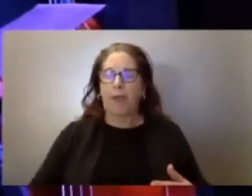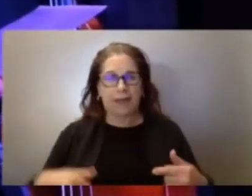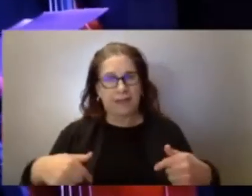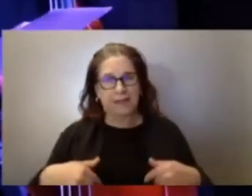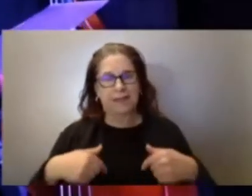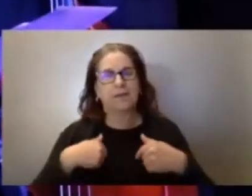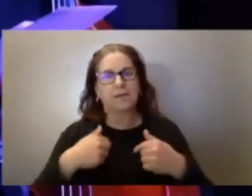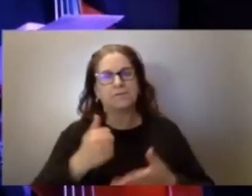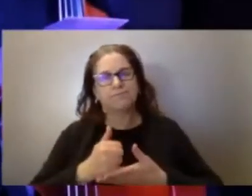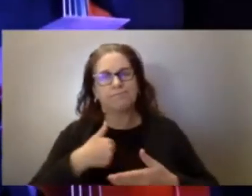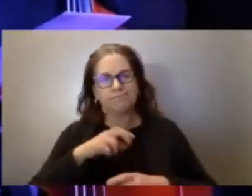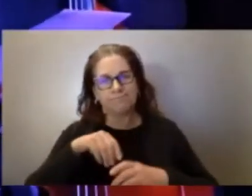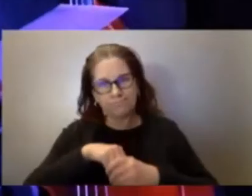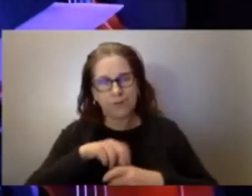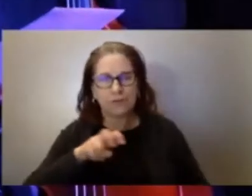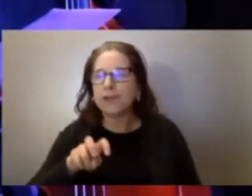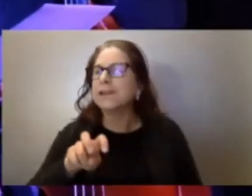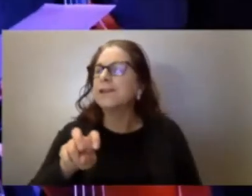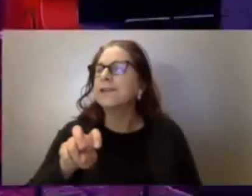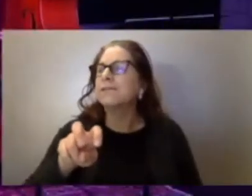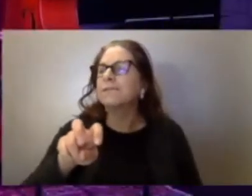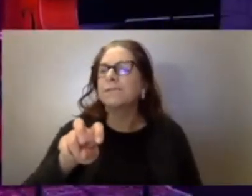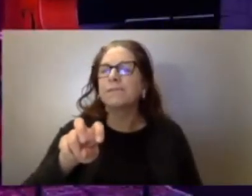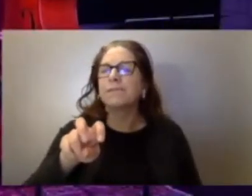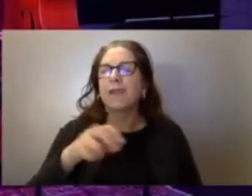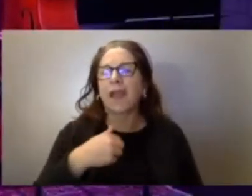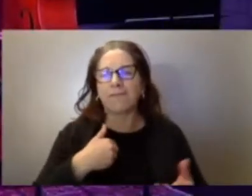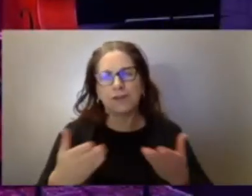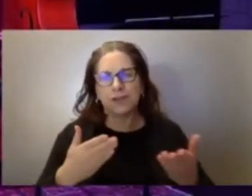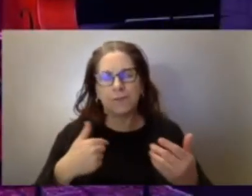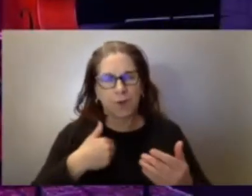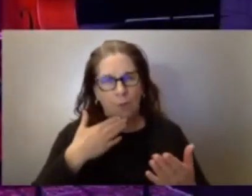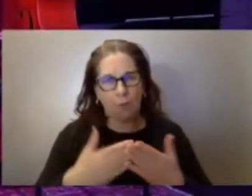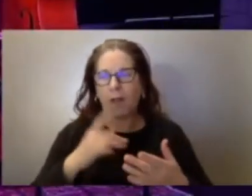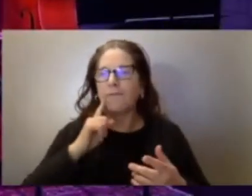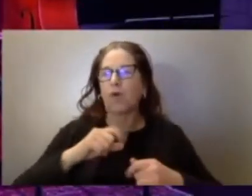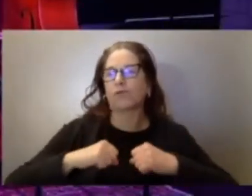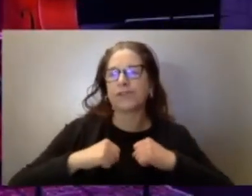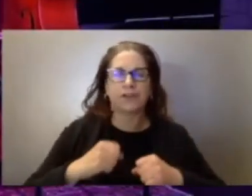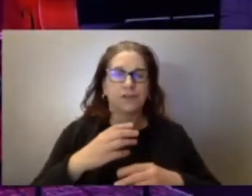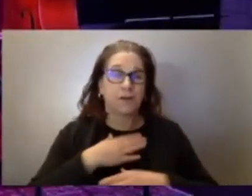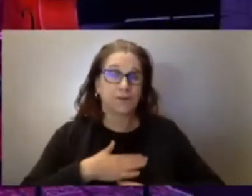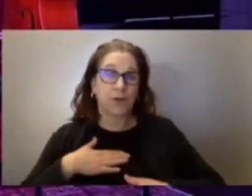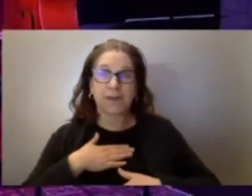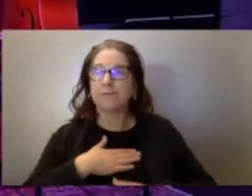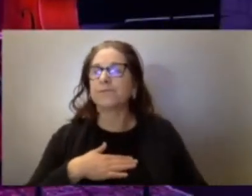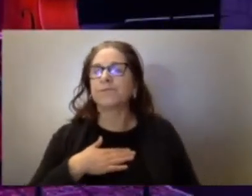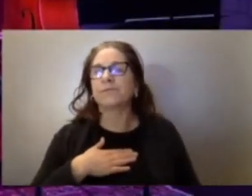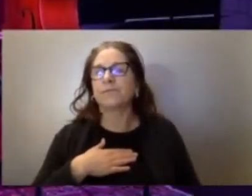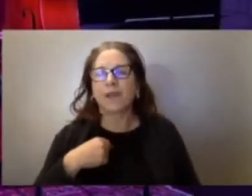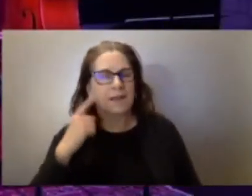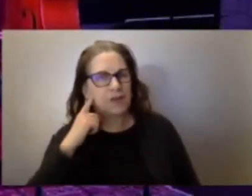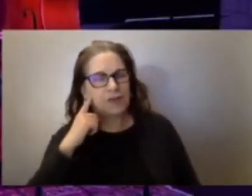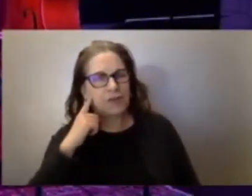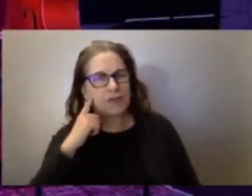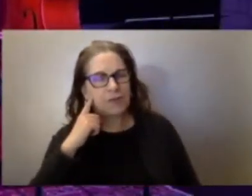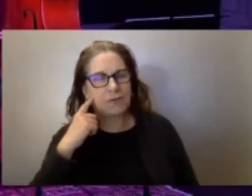my clothing on this journey. It has served me well for protection and enjoyment. I